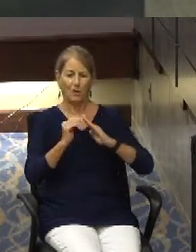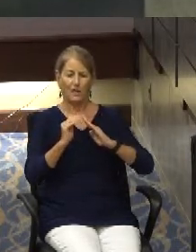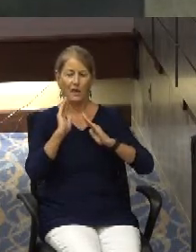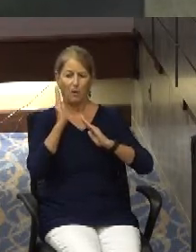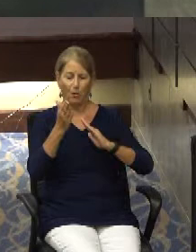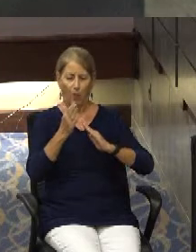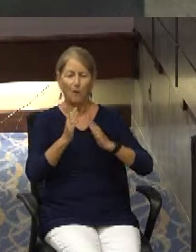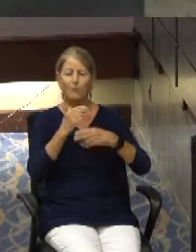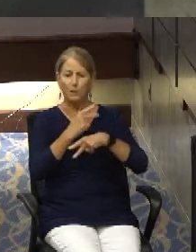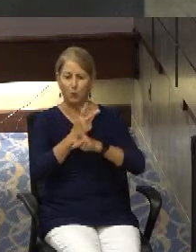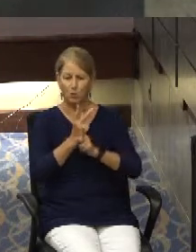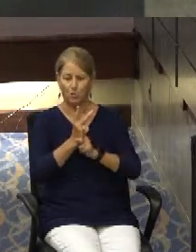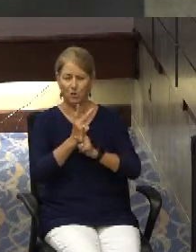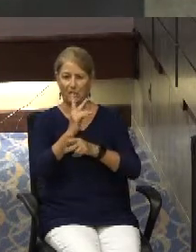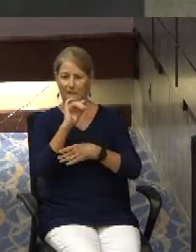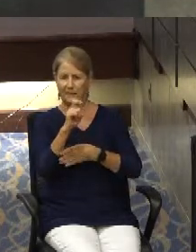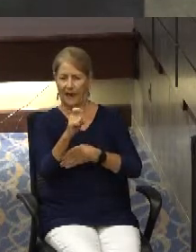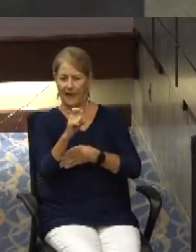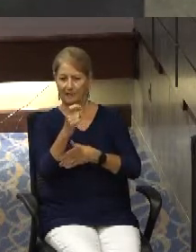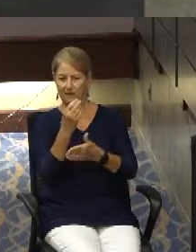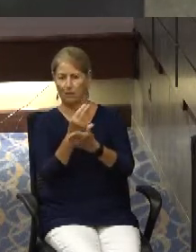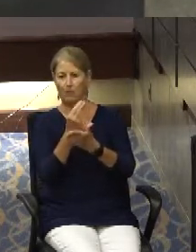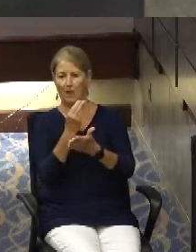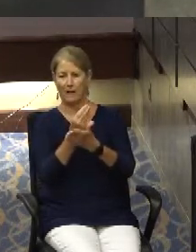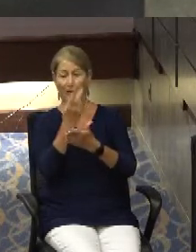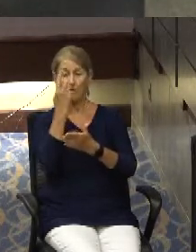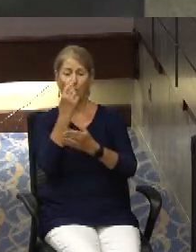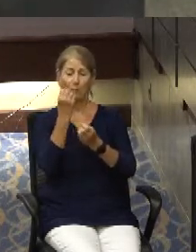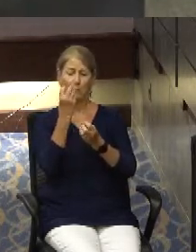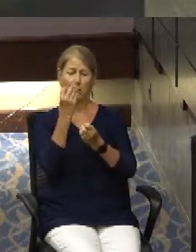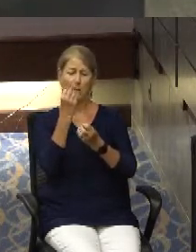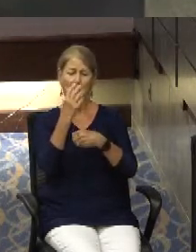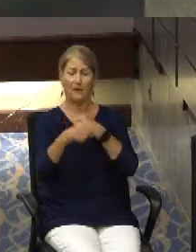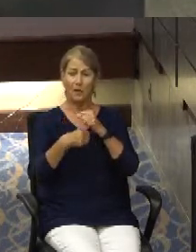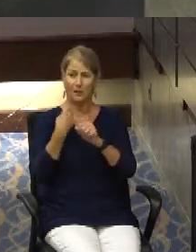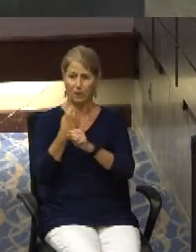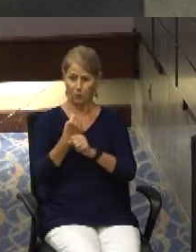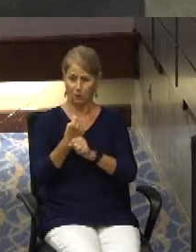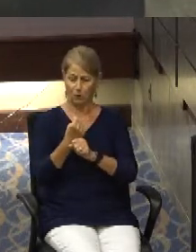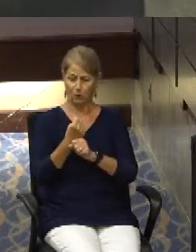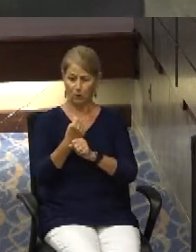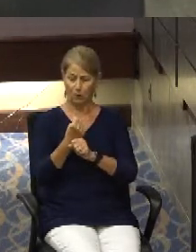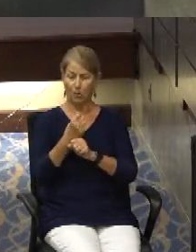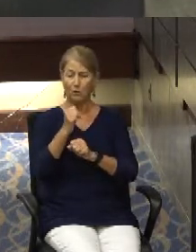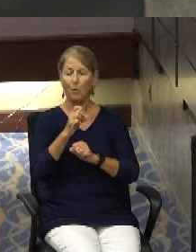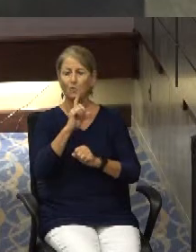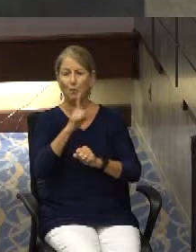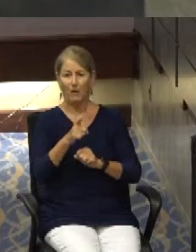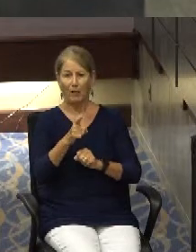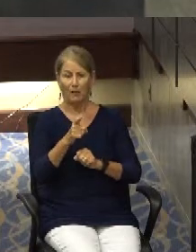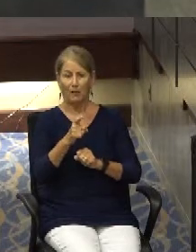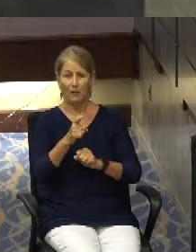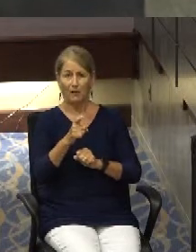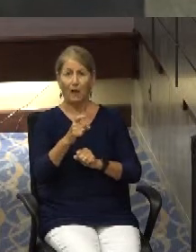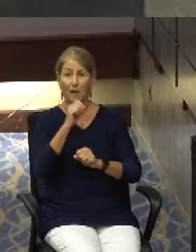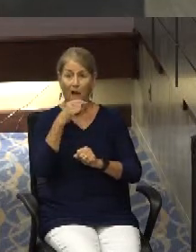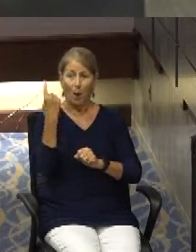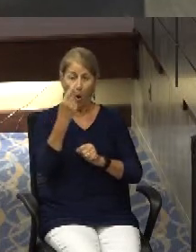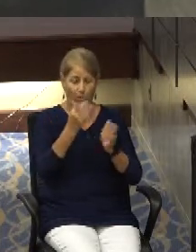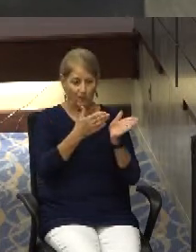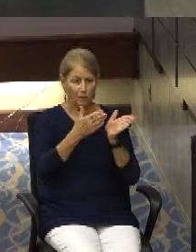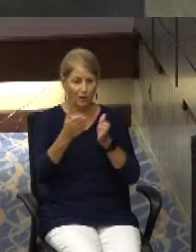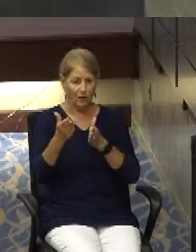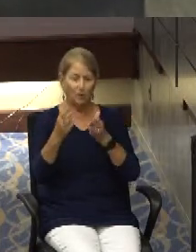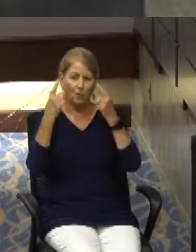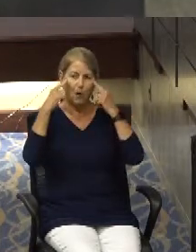produce tax revenue for years and years to come. And so it's not only strategic to accomplish